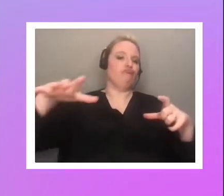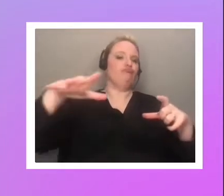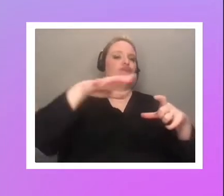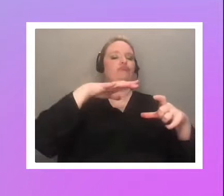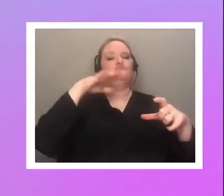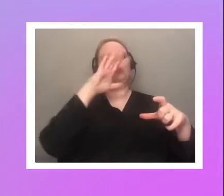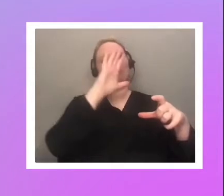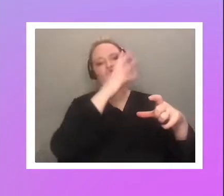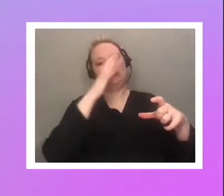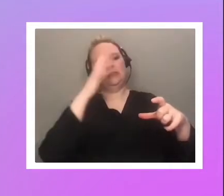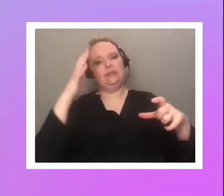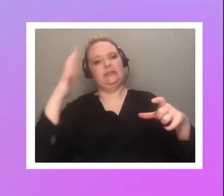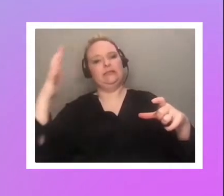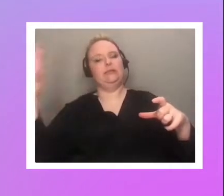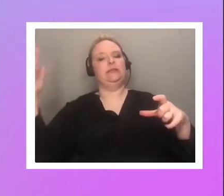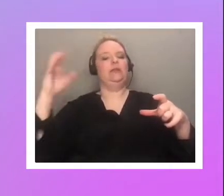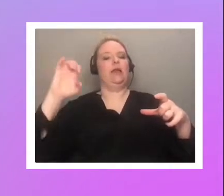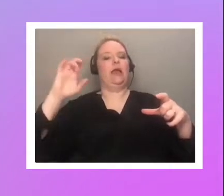evergreen trees,